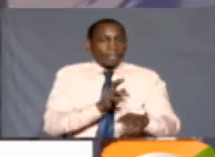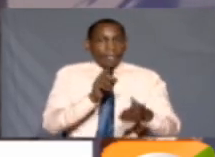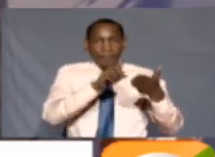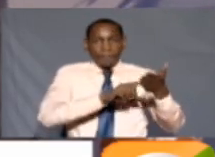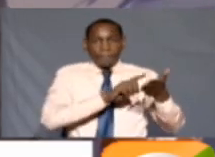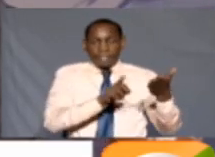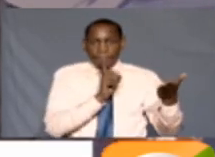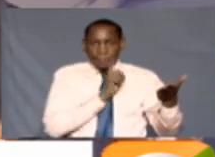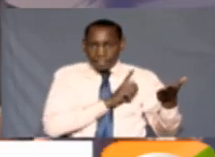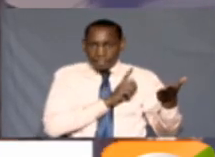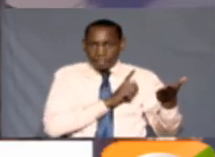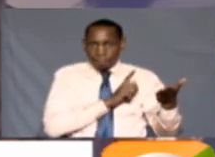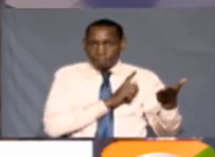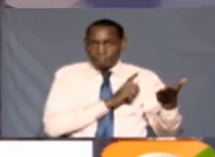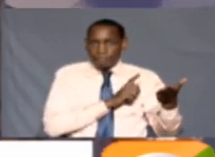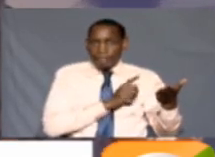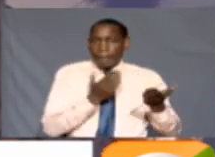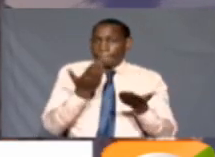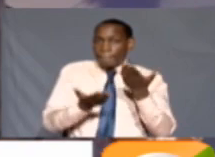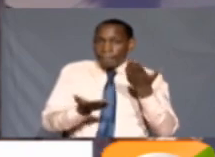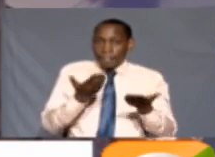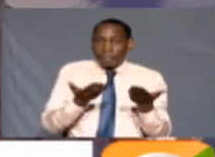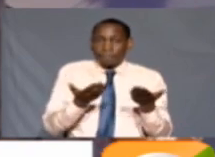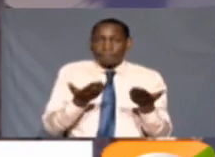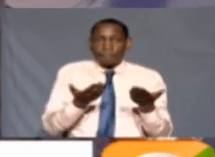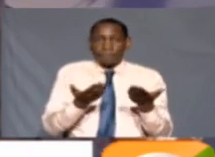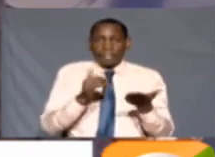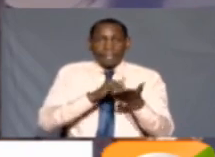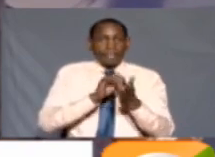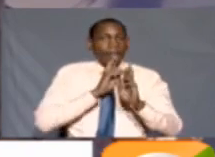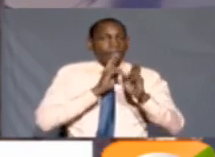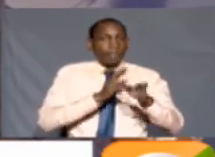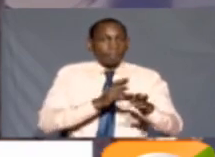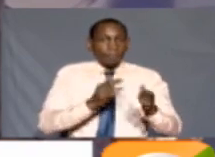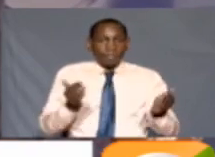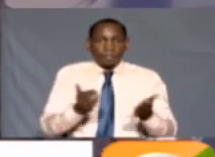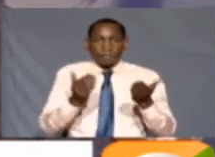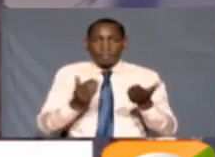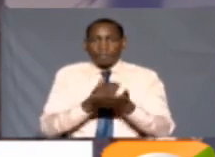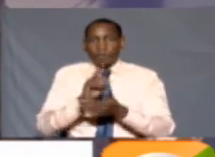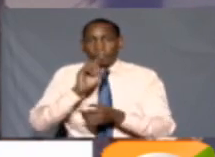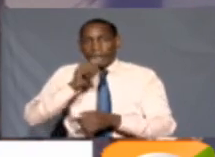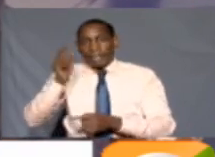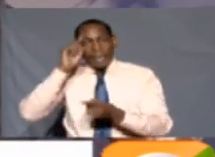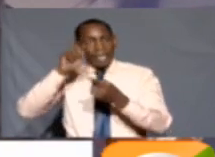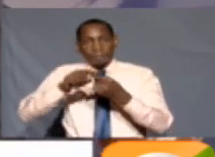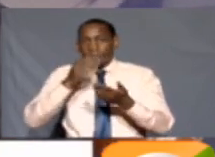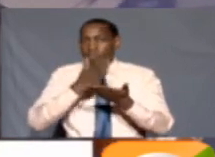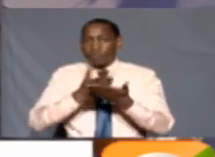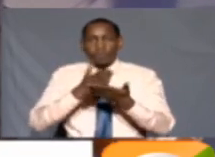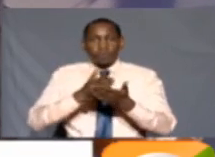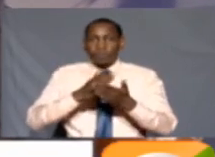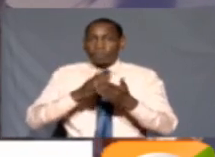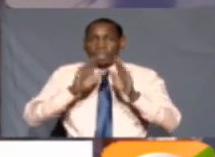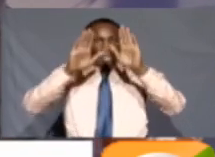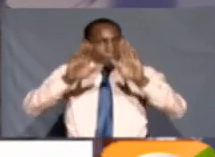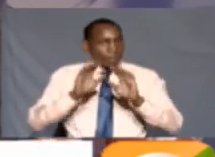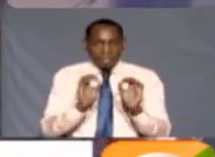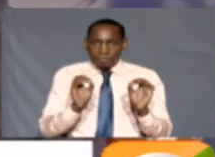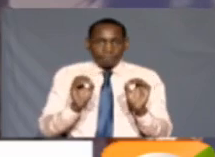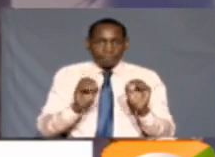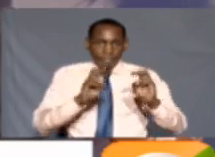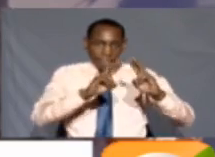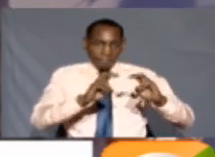right. Now, whether there's that reporting has been inspired by some ulterior motive, that's not really within the realms of